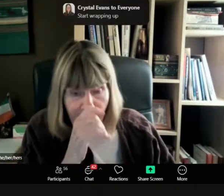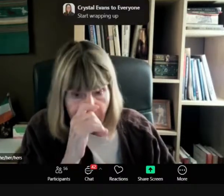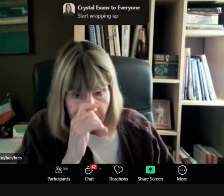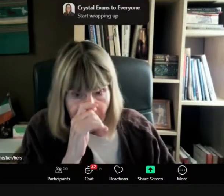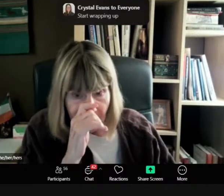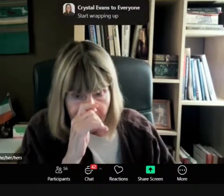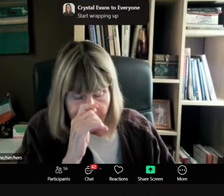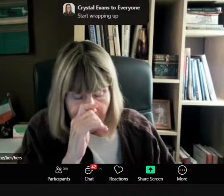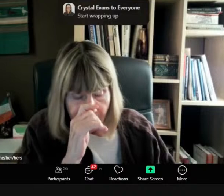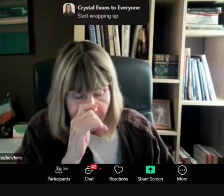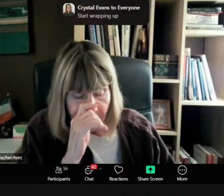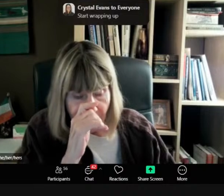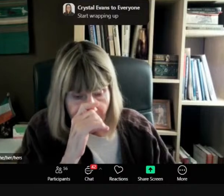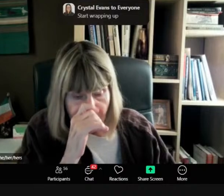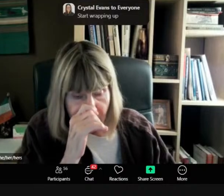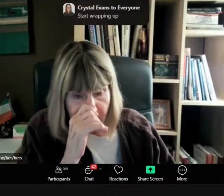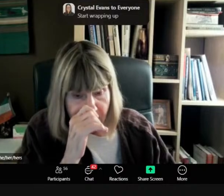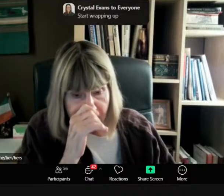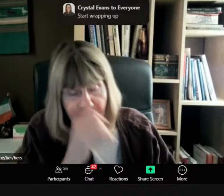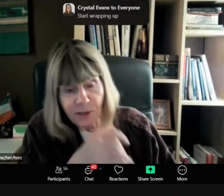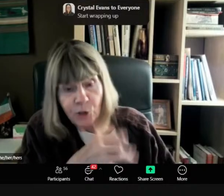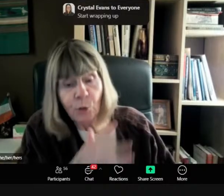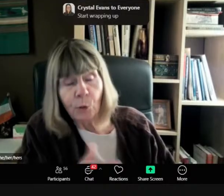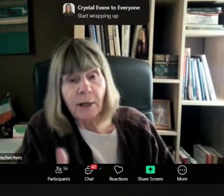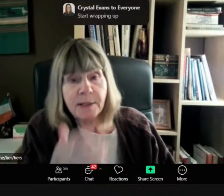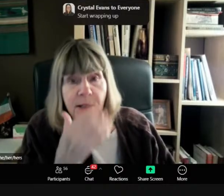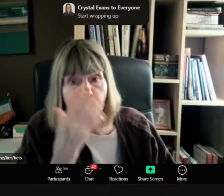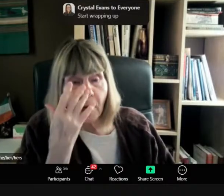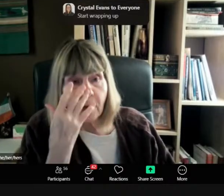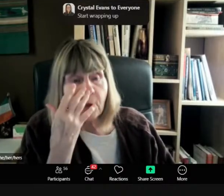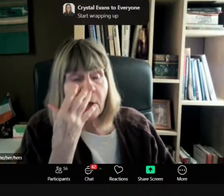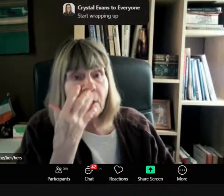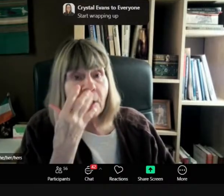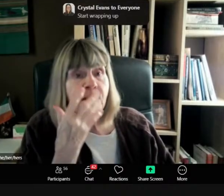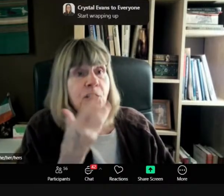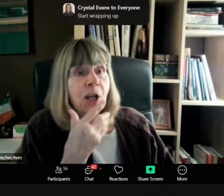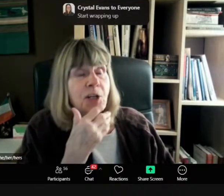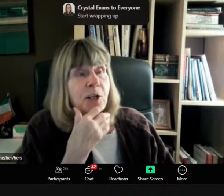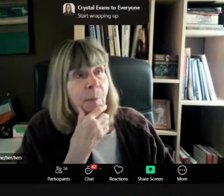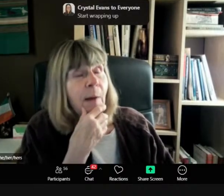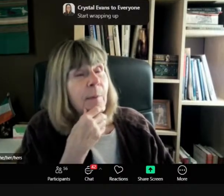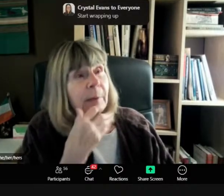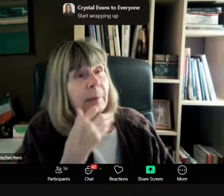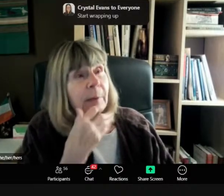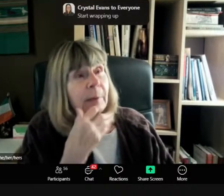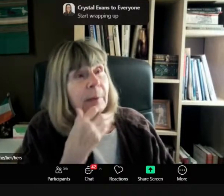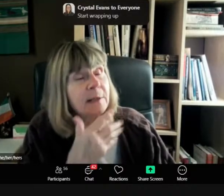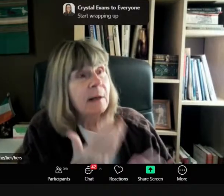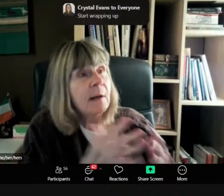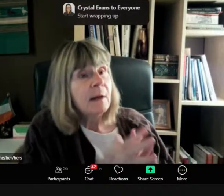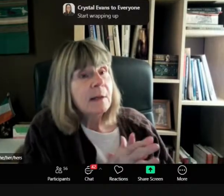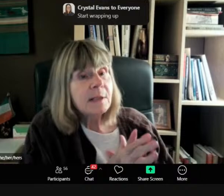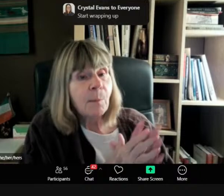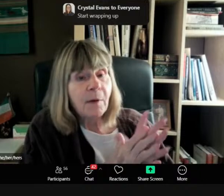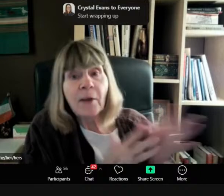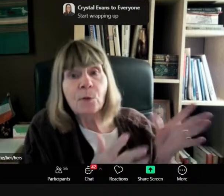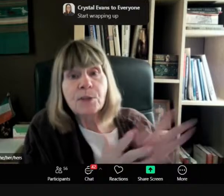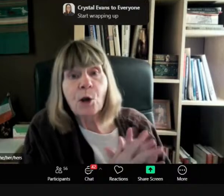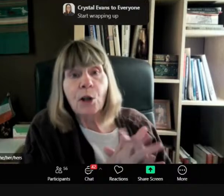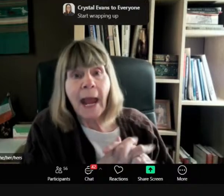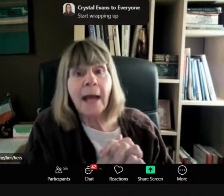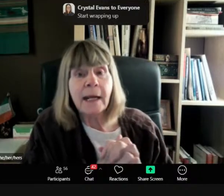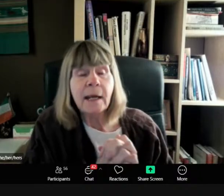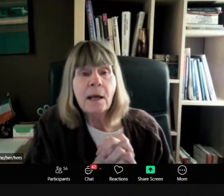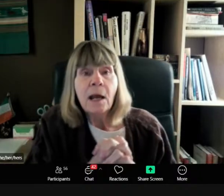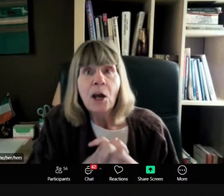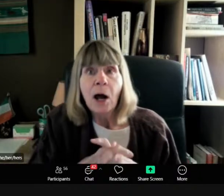Velisi, and it's the newer one. It's an injection, and probably is the other one's